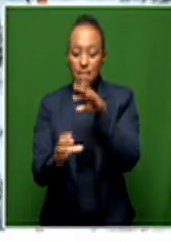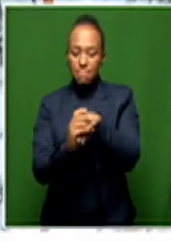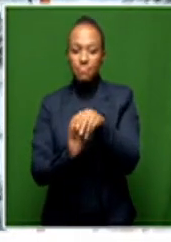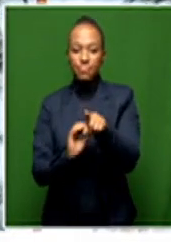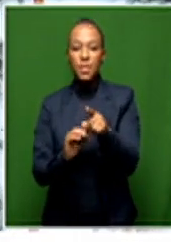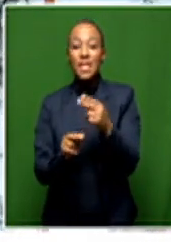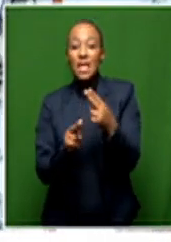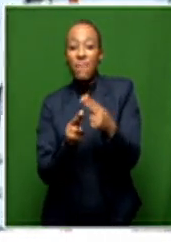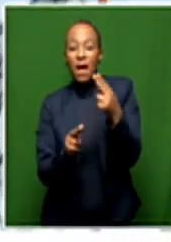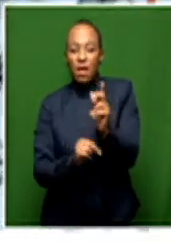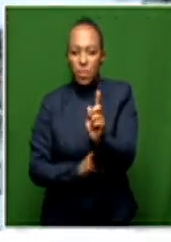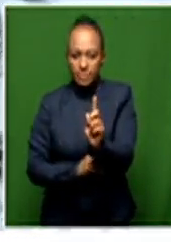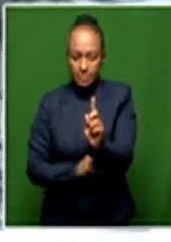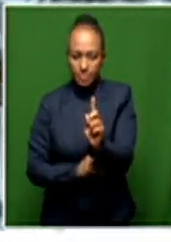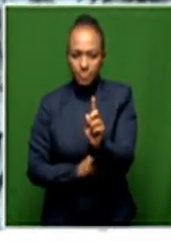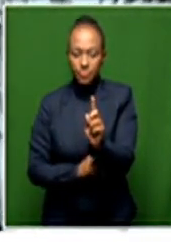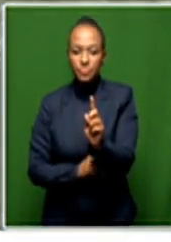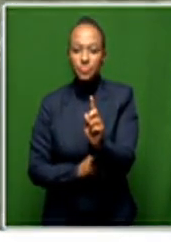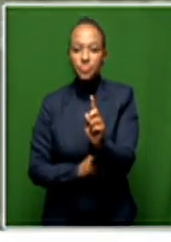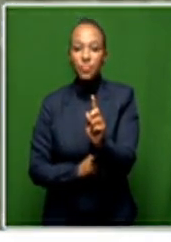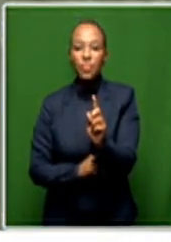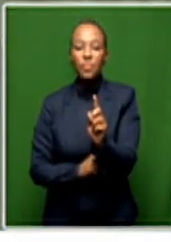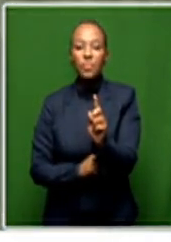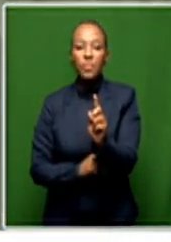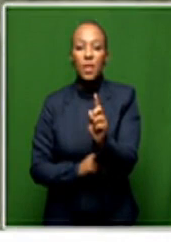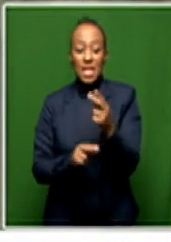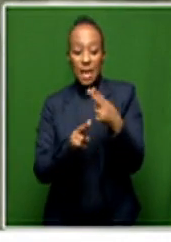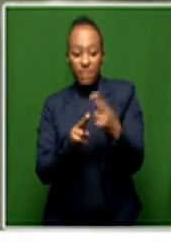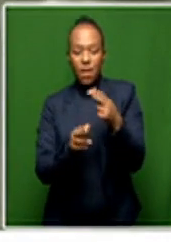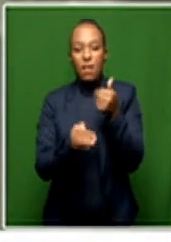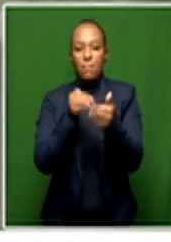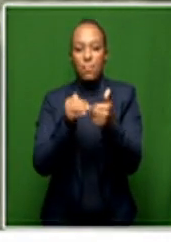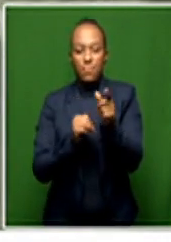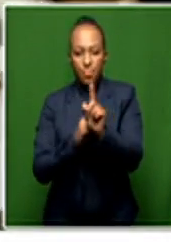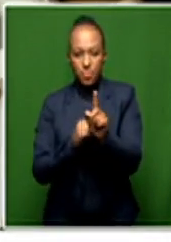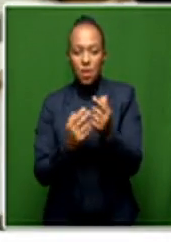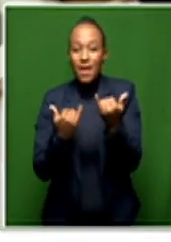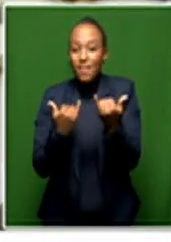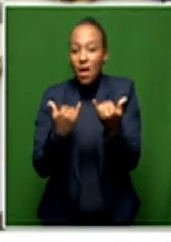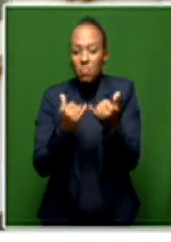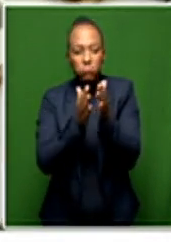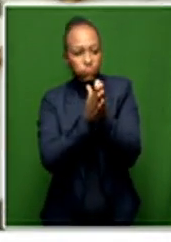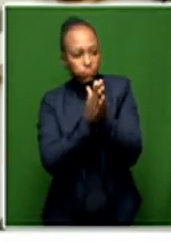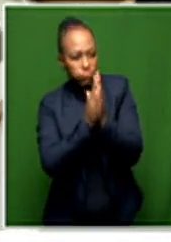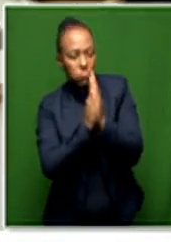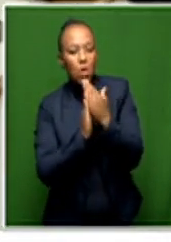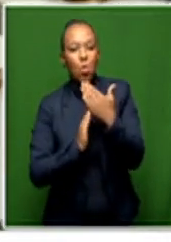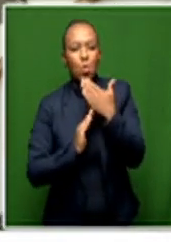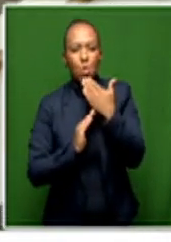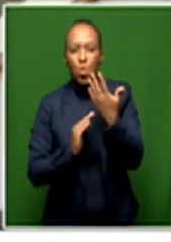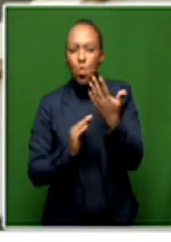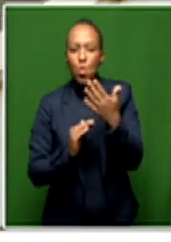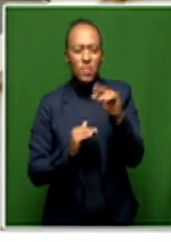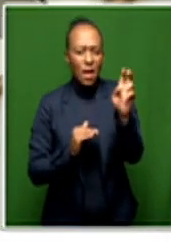The final point here is that we are calling on the law enforcement